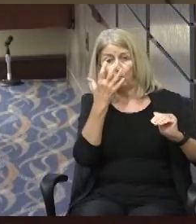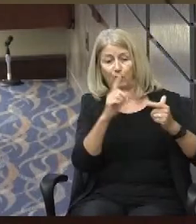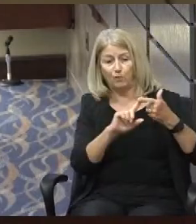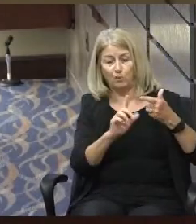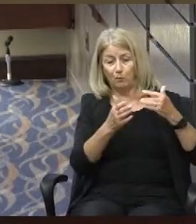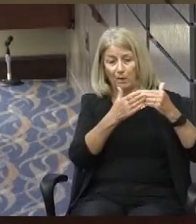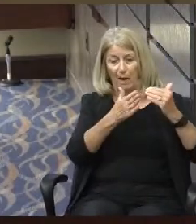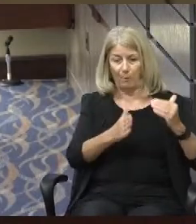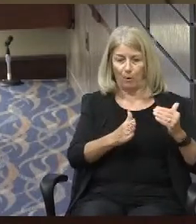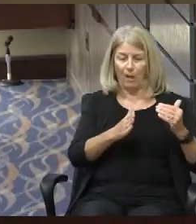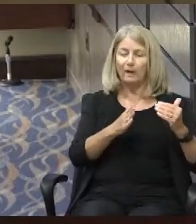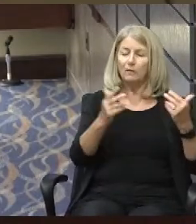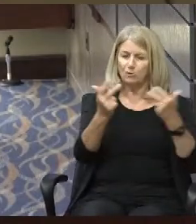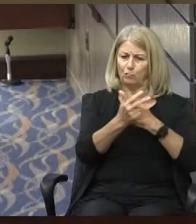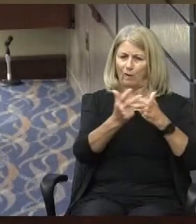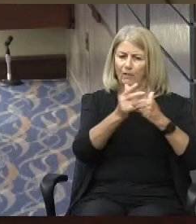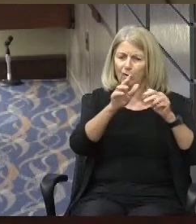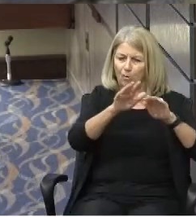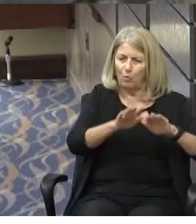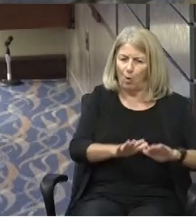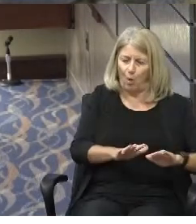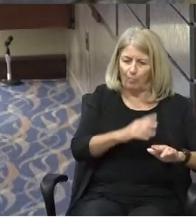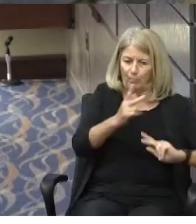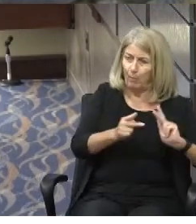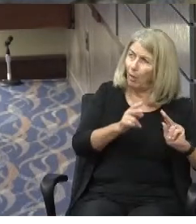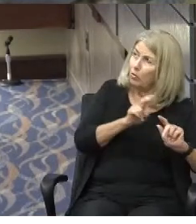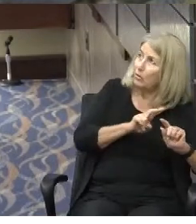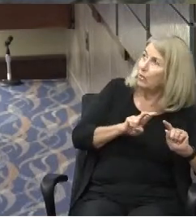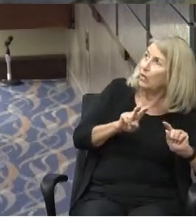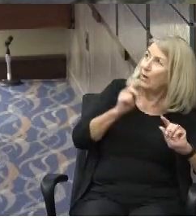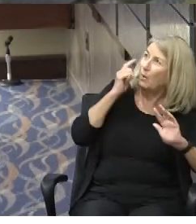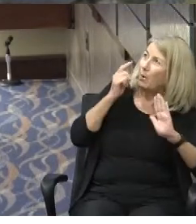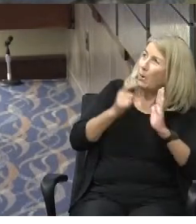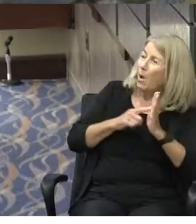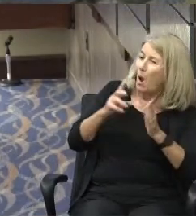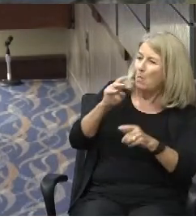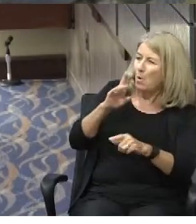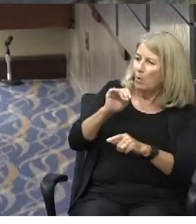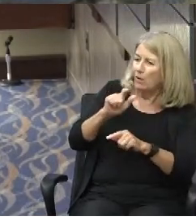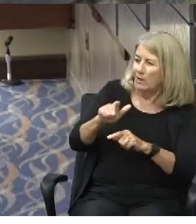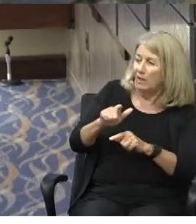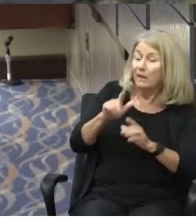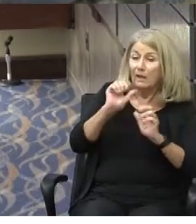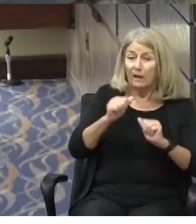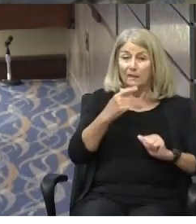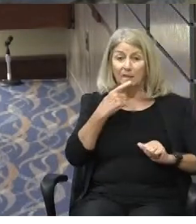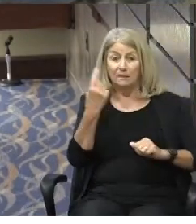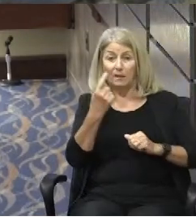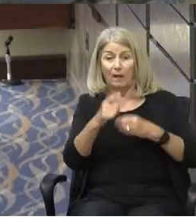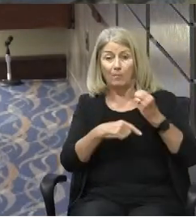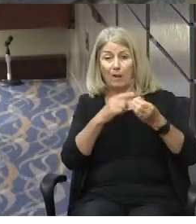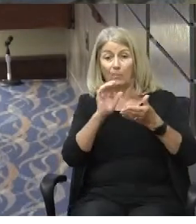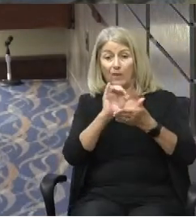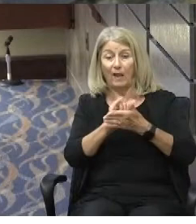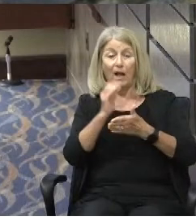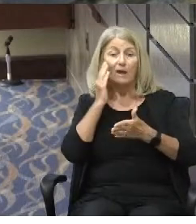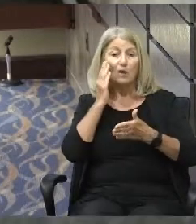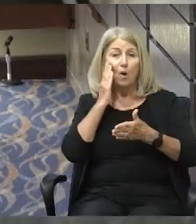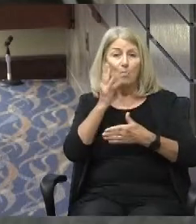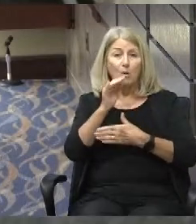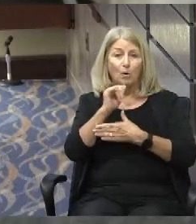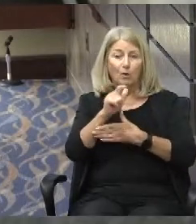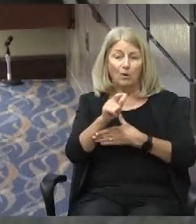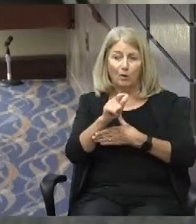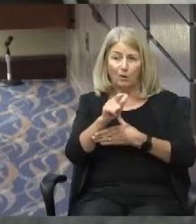traffic calming and safety at the same time? Can I say something about that? Sure. I know there's murals on South